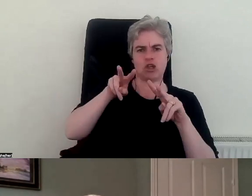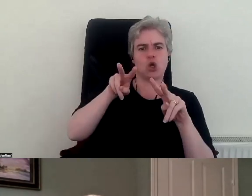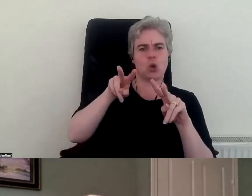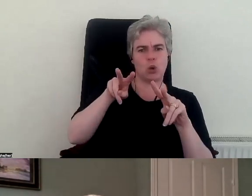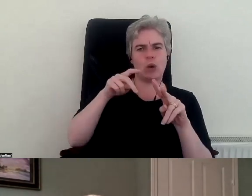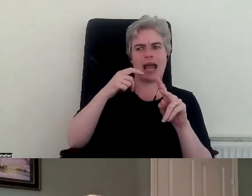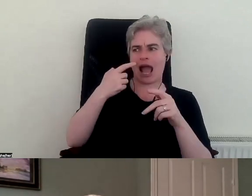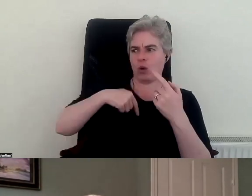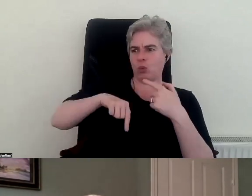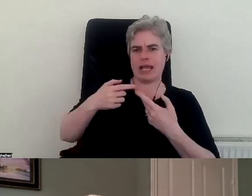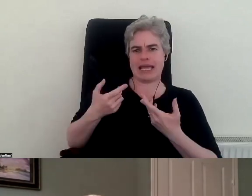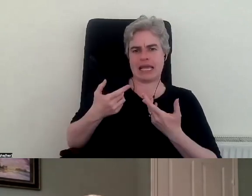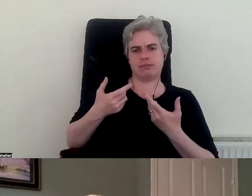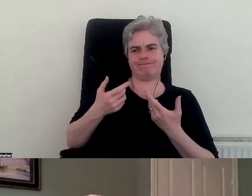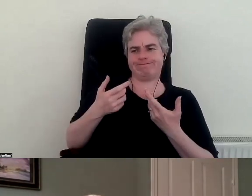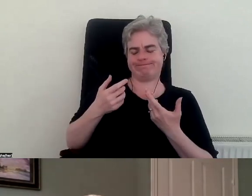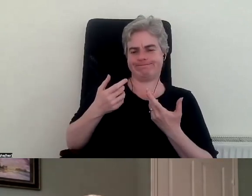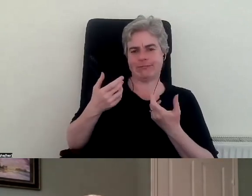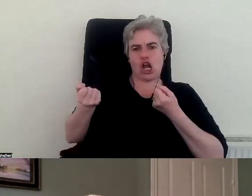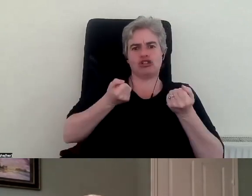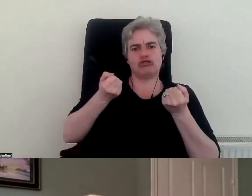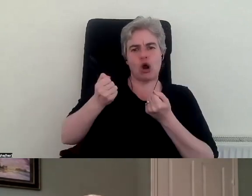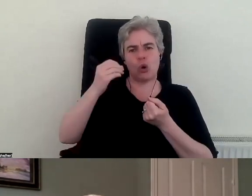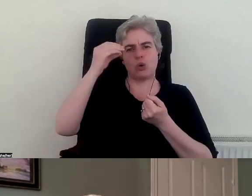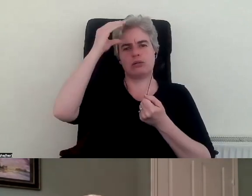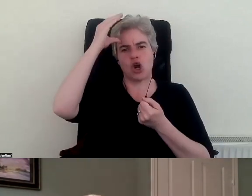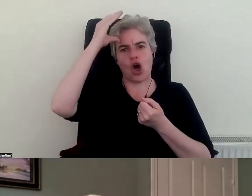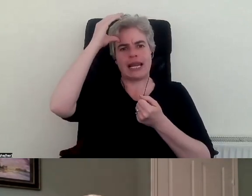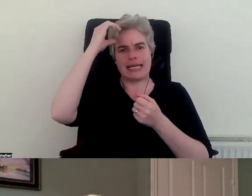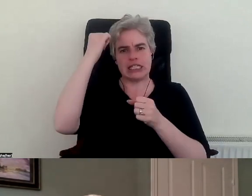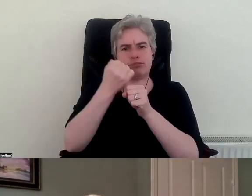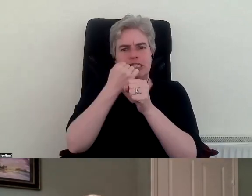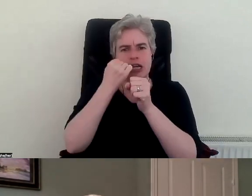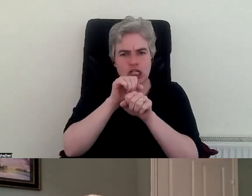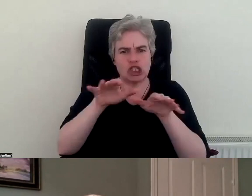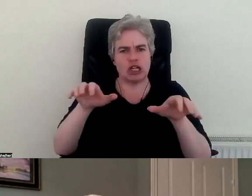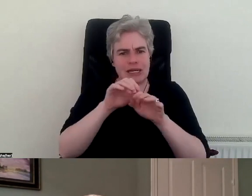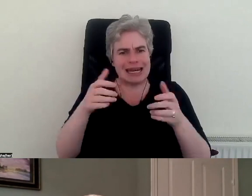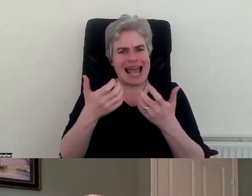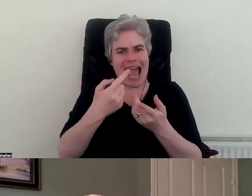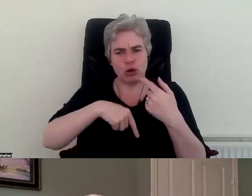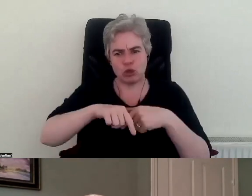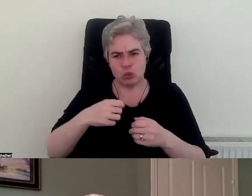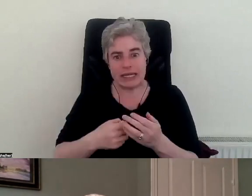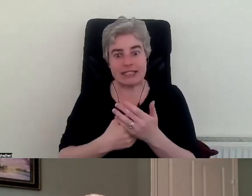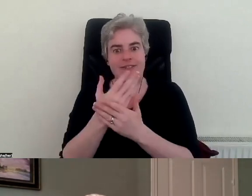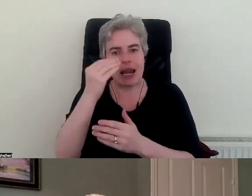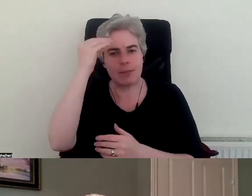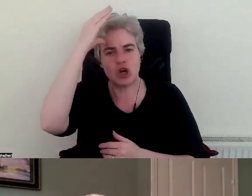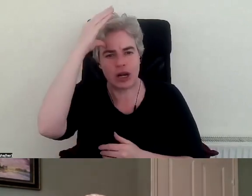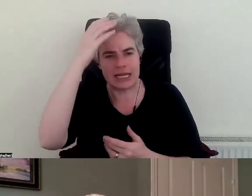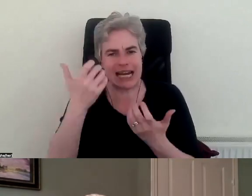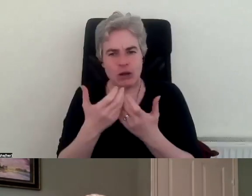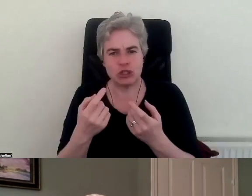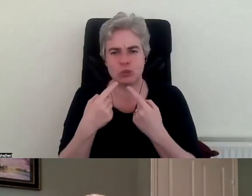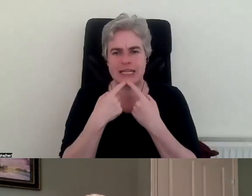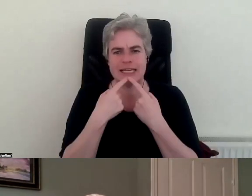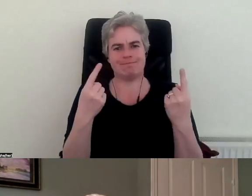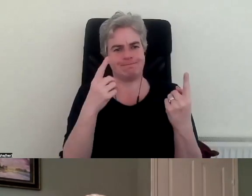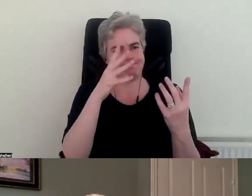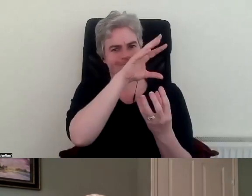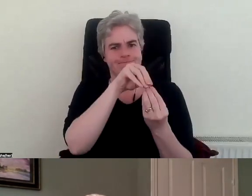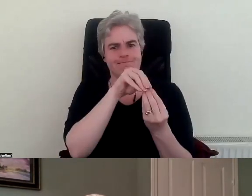take control of the knowledge production itself. So how do we develop knowledge? How do we articulate